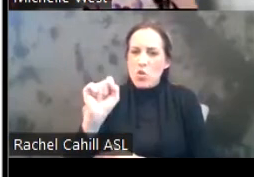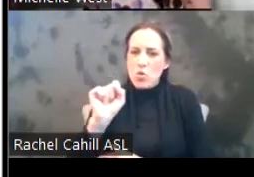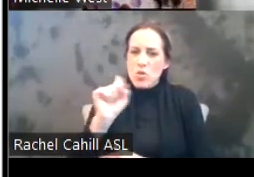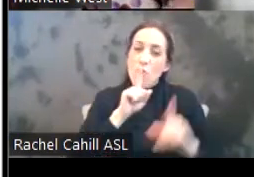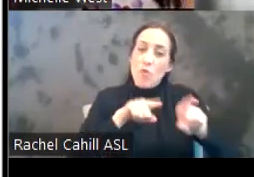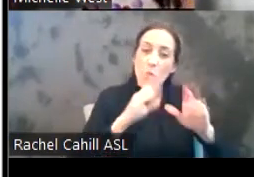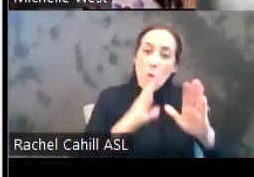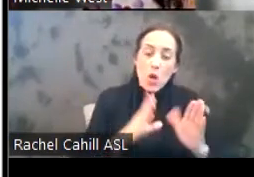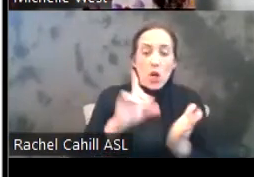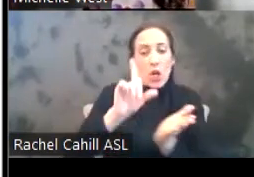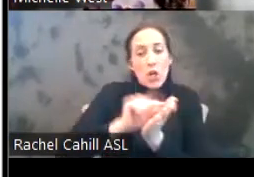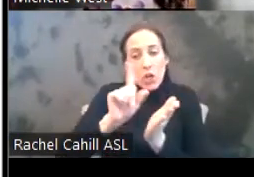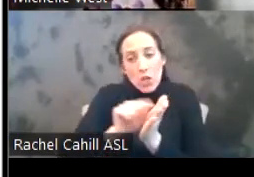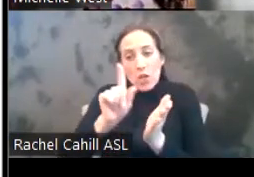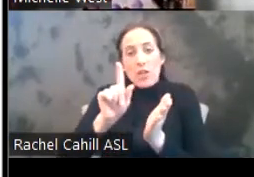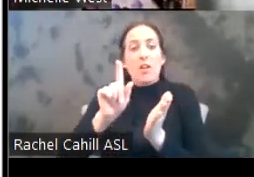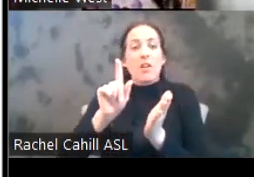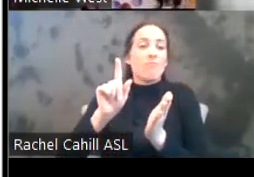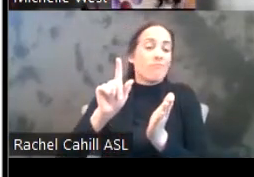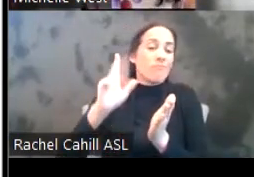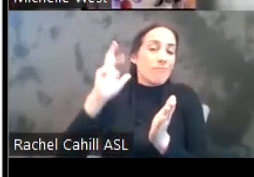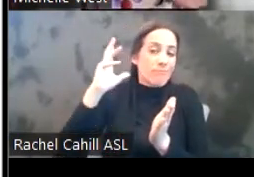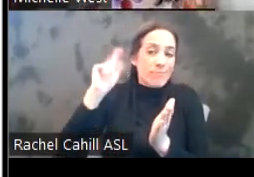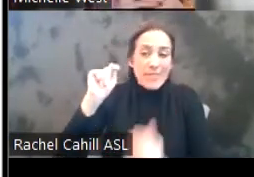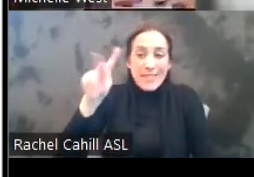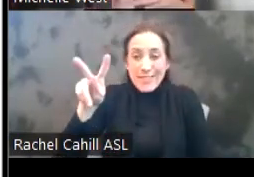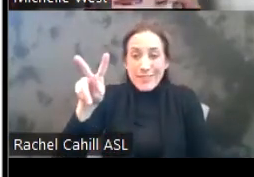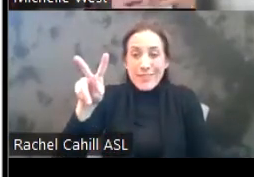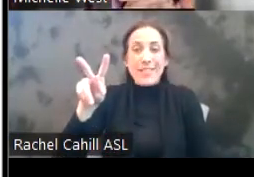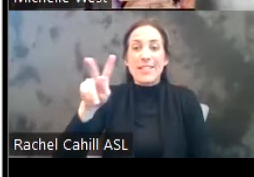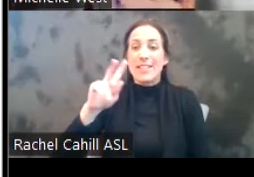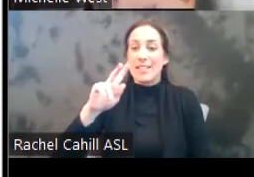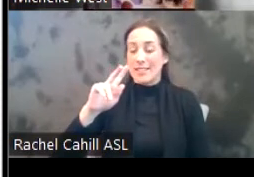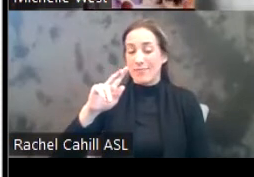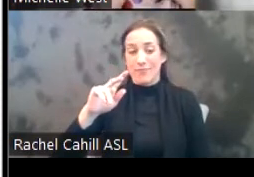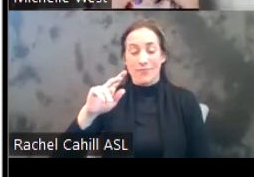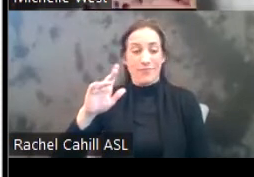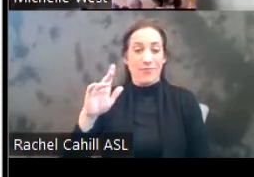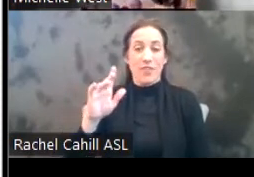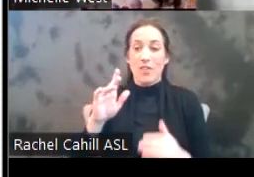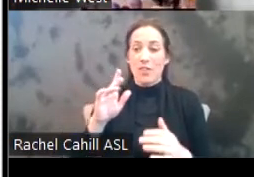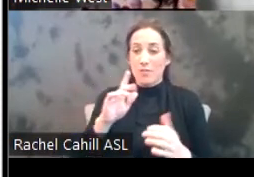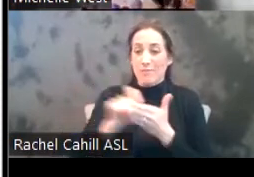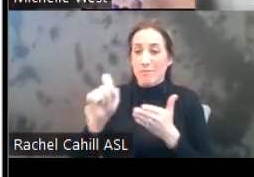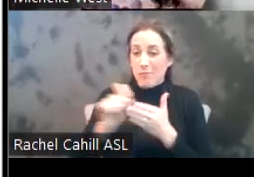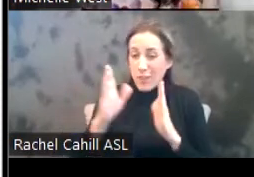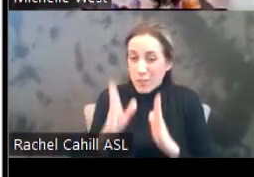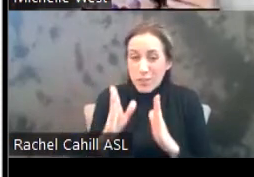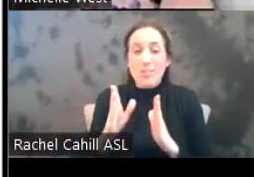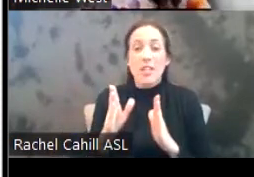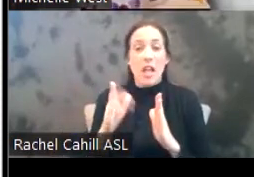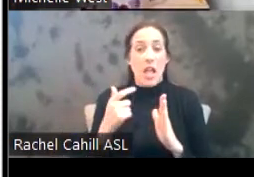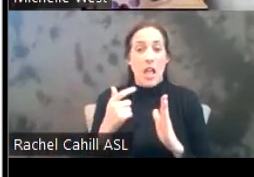or at TV stations, things like that. You have to have those relationships. What I would do is I would reach